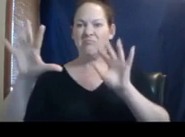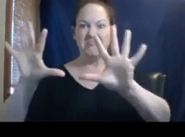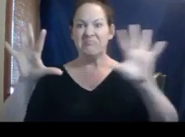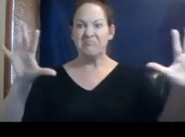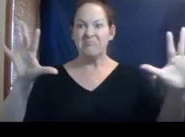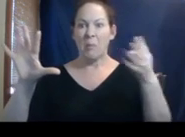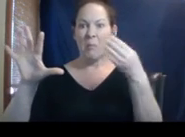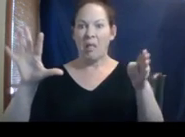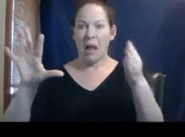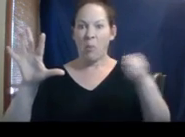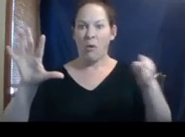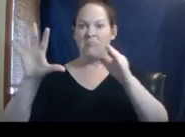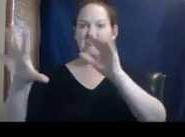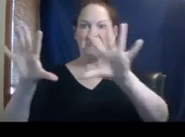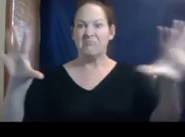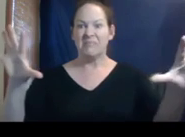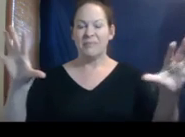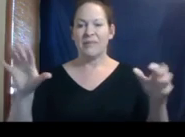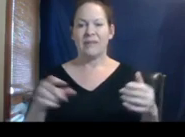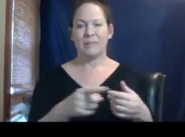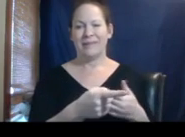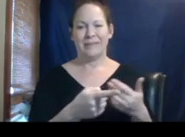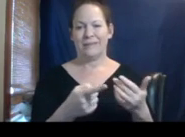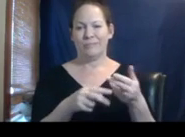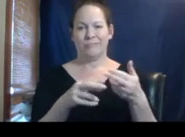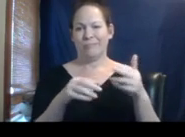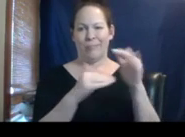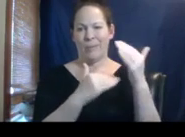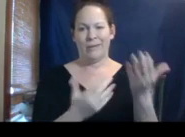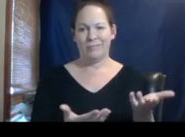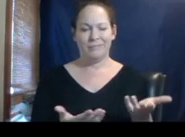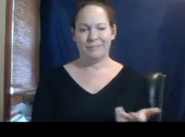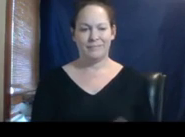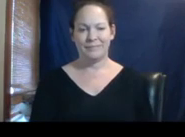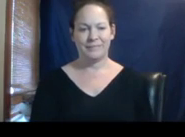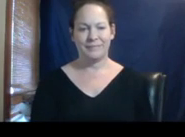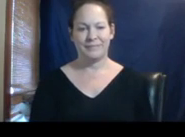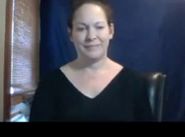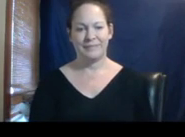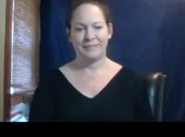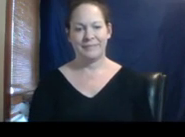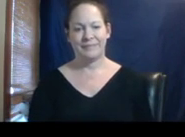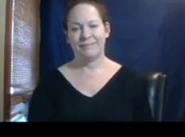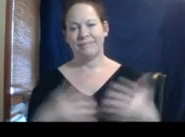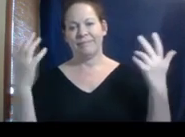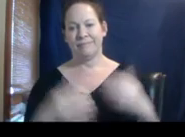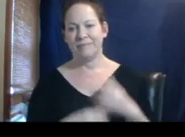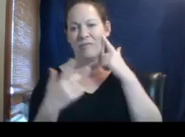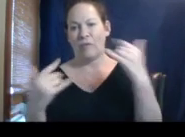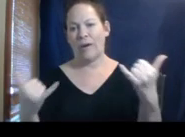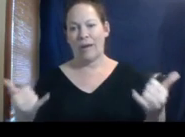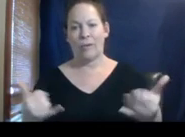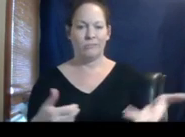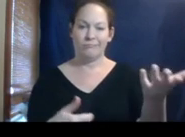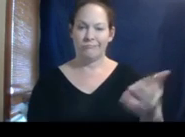I wish we had conference software where you could choose your own windows. But in an ideal world, we would be